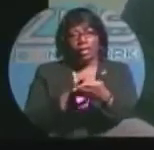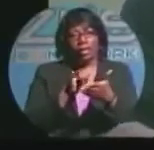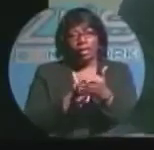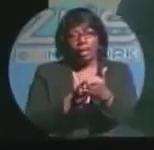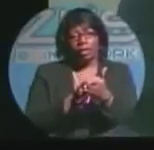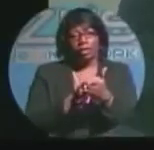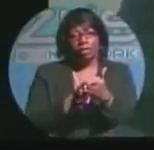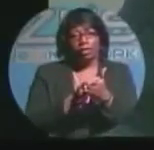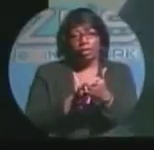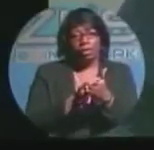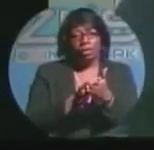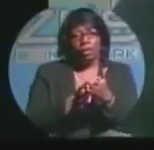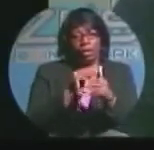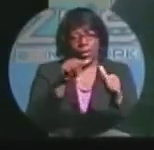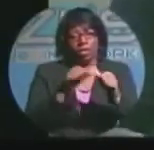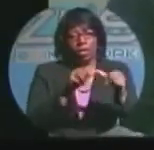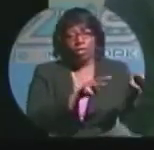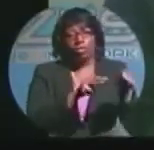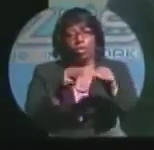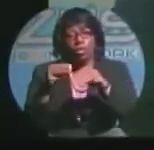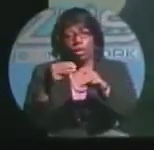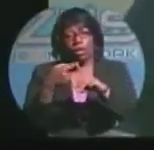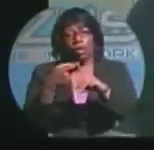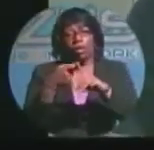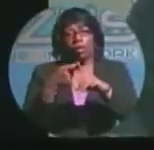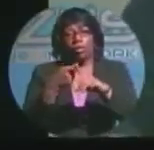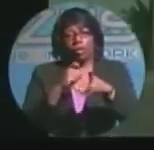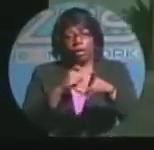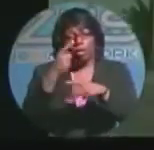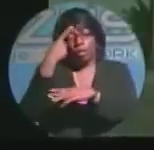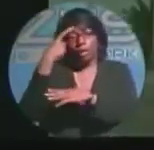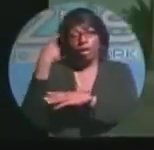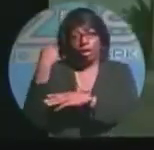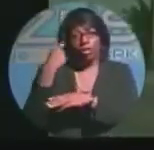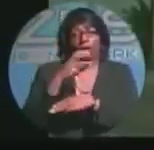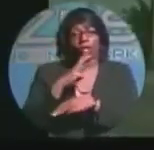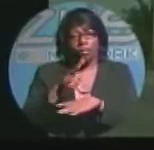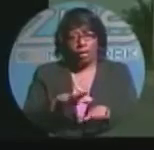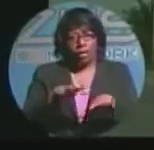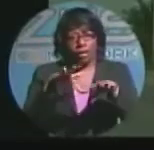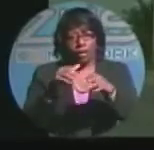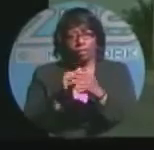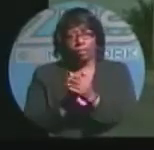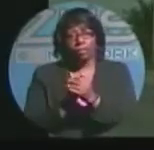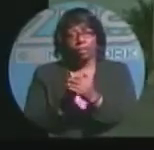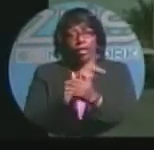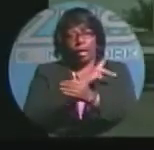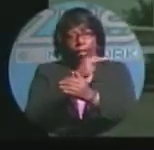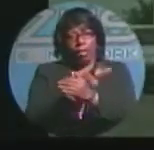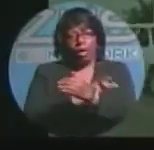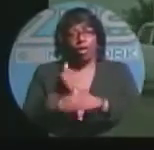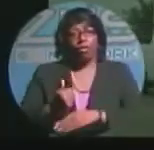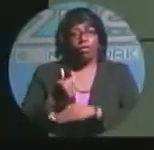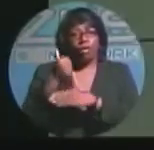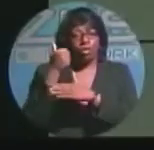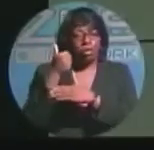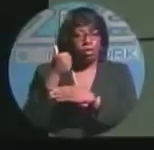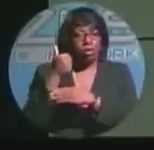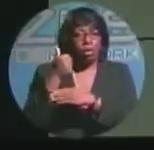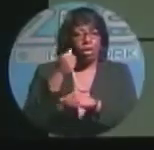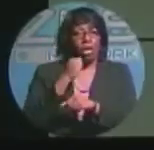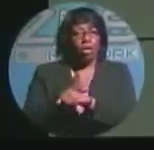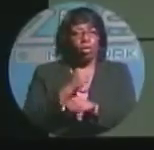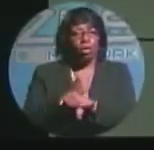who have experienced severe flooding. Minister Dowell reported that Grand Bahama power officials, along with GB Utilities, were